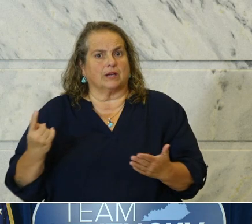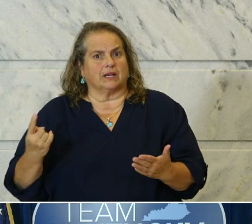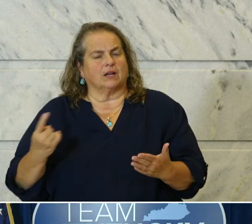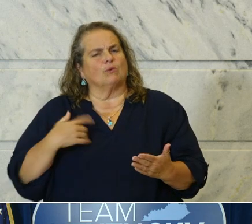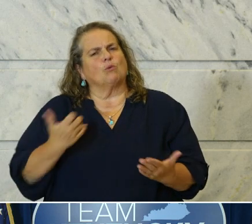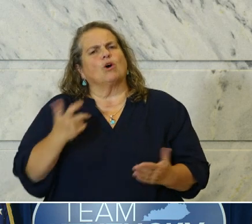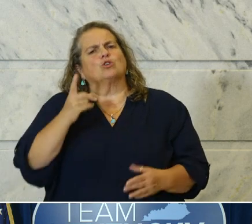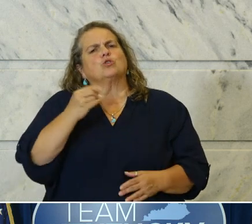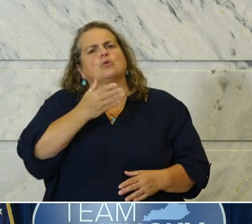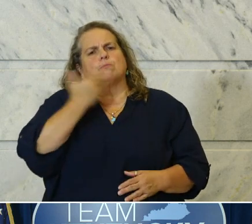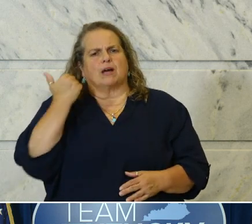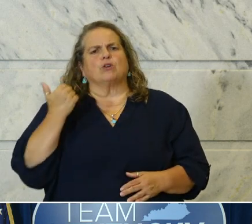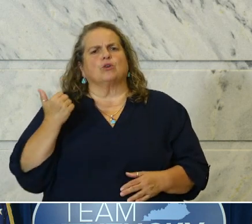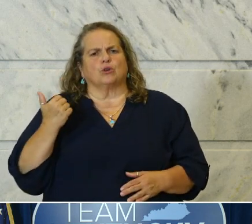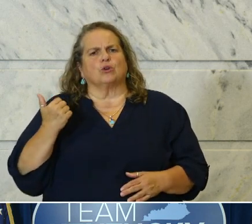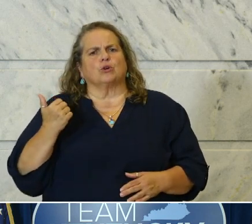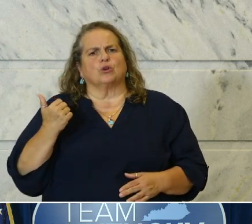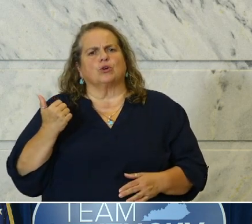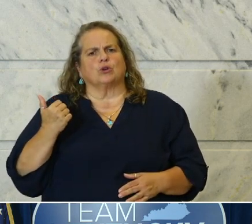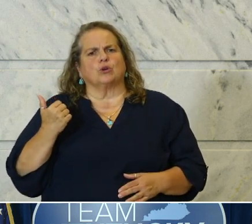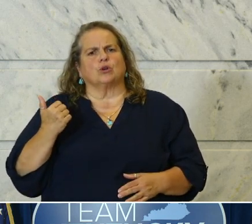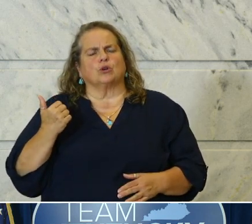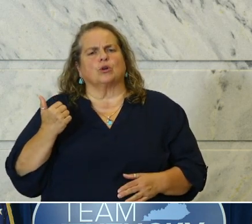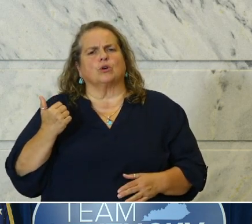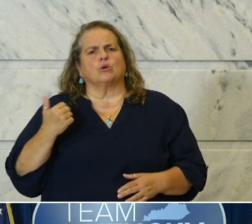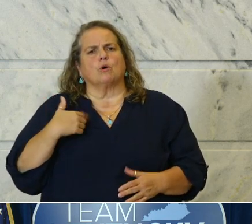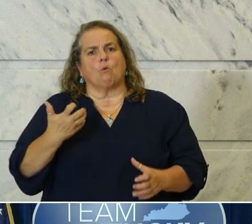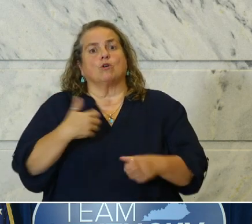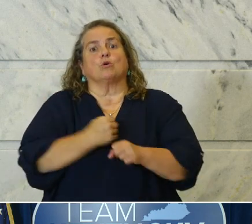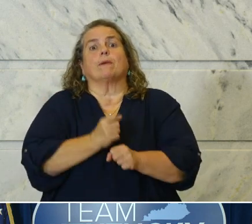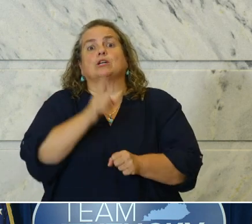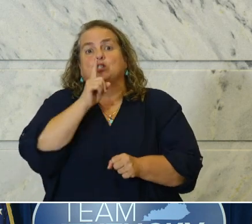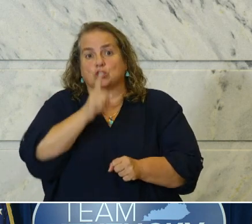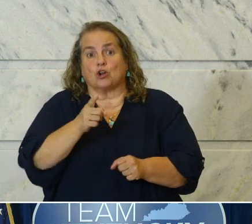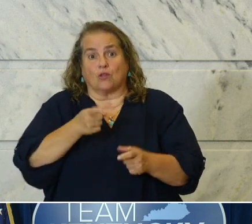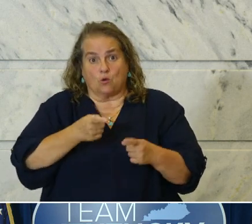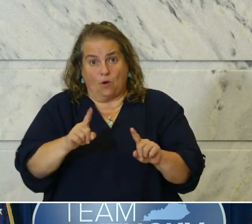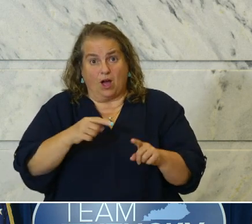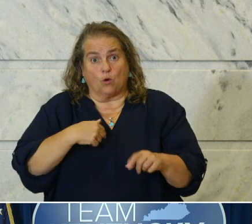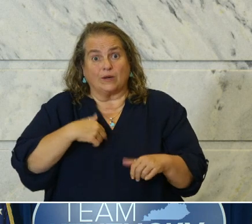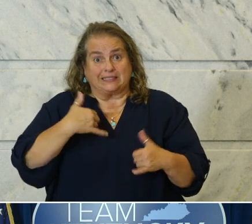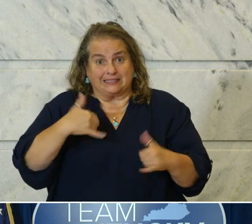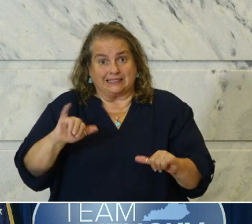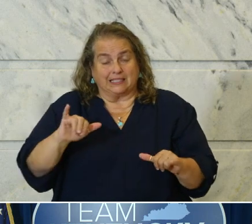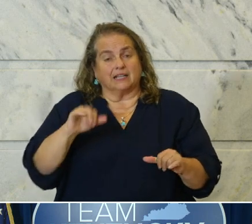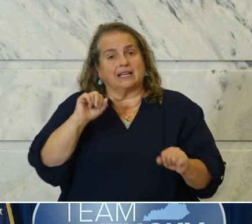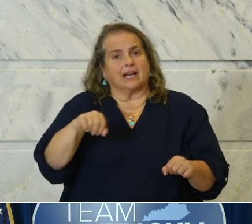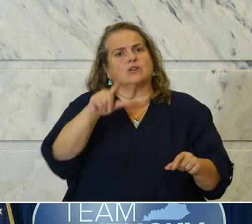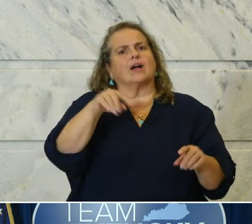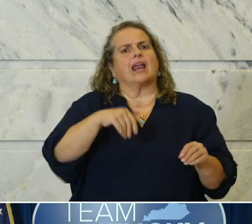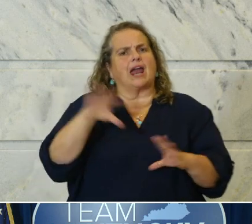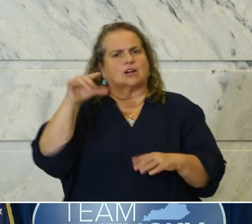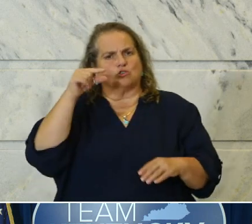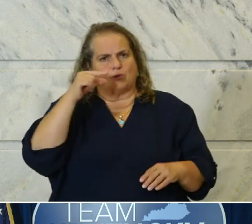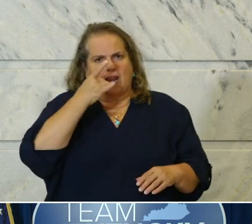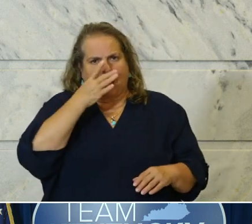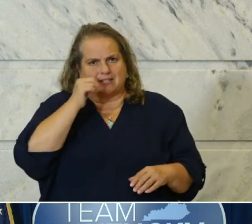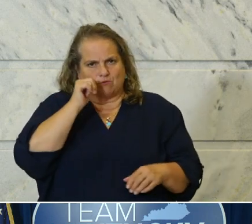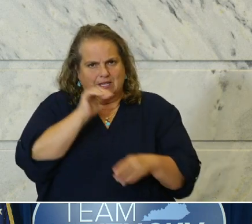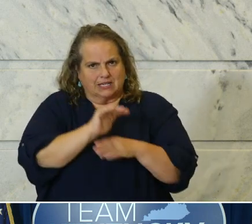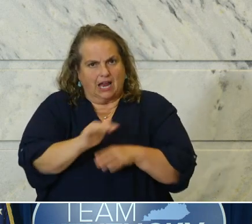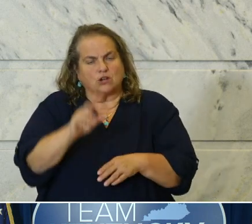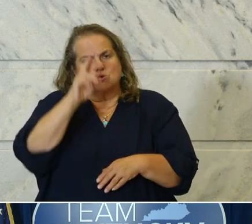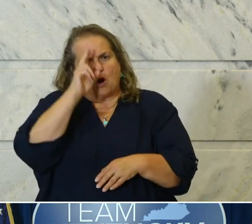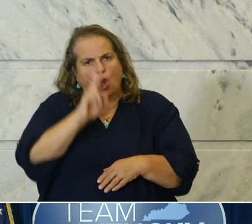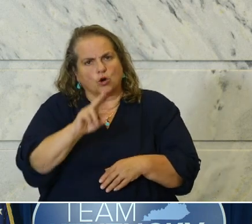do better. We want to make sure that while we still light up those green lights every night to honor those we've